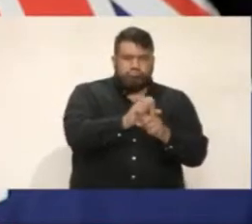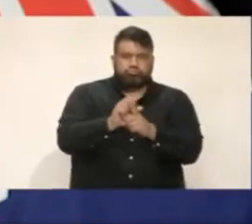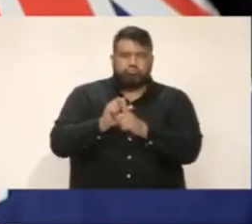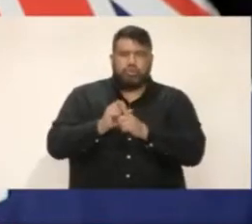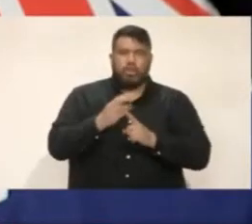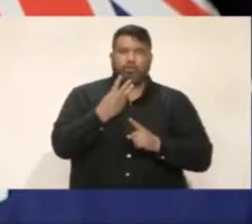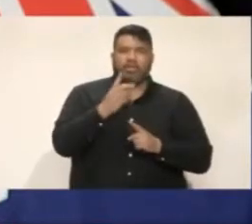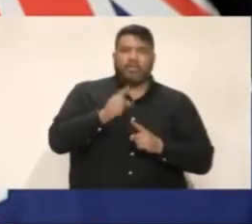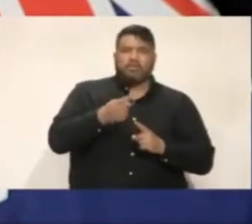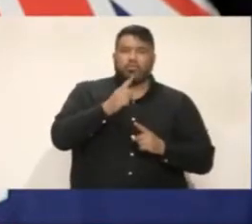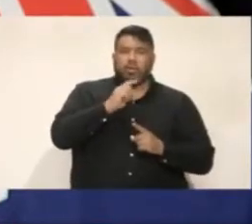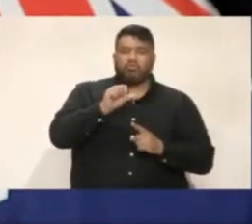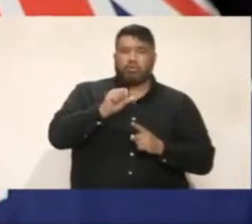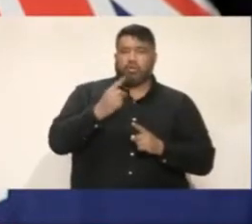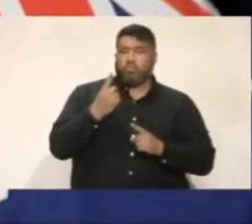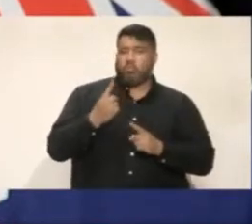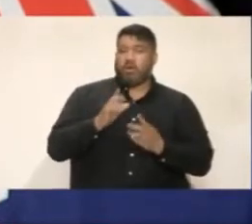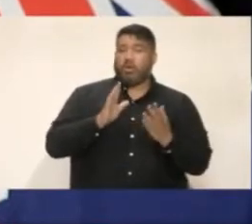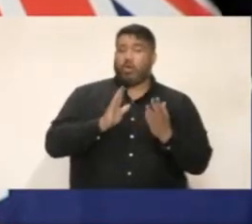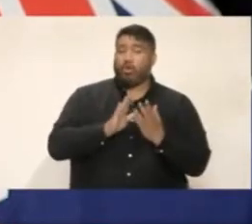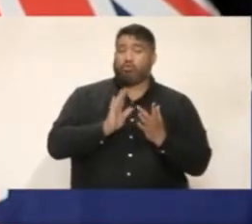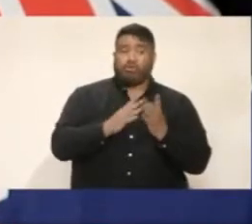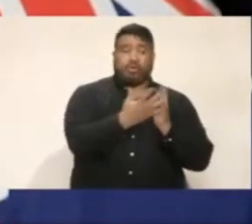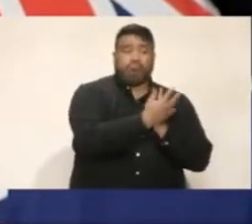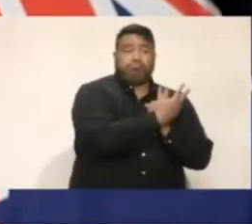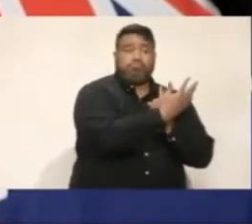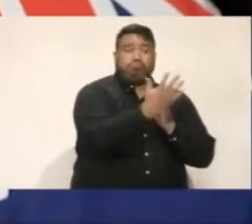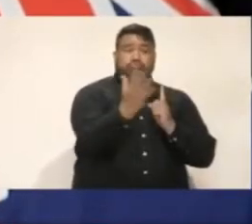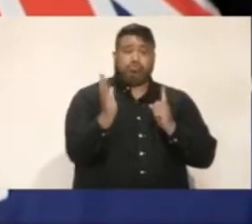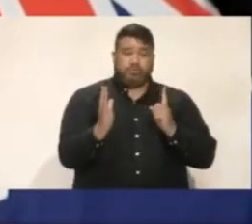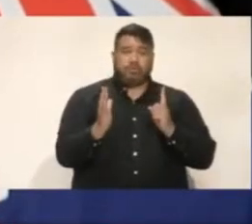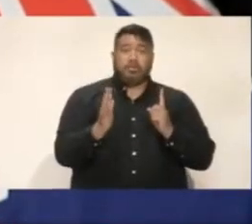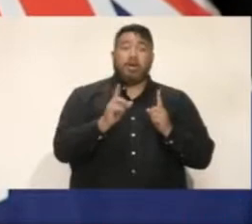3,191 close contacts of cases, and of these,